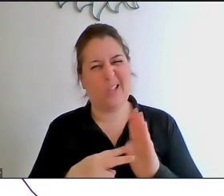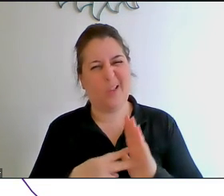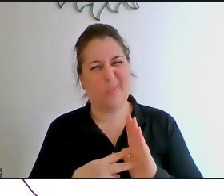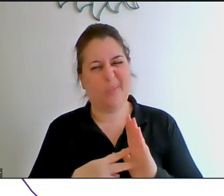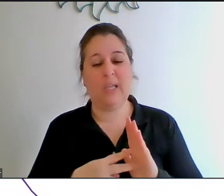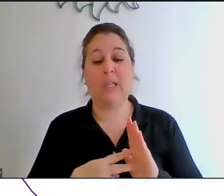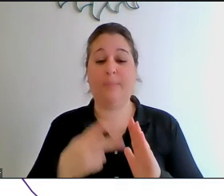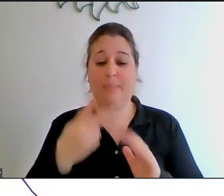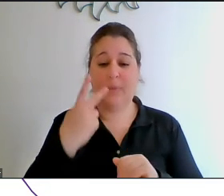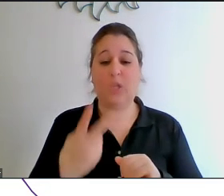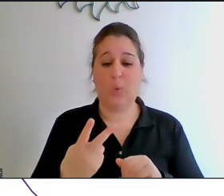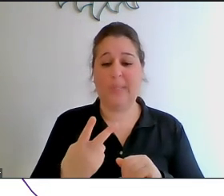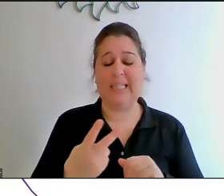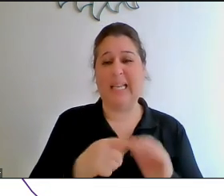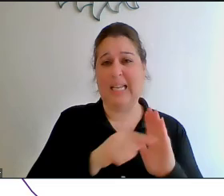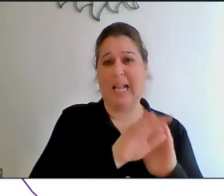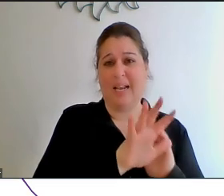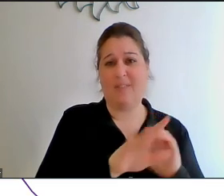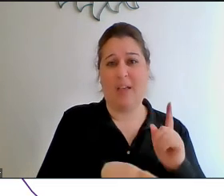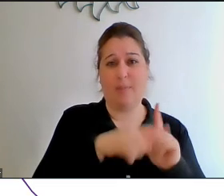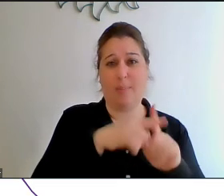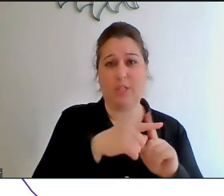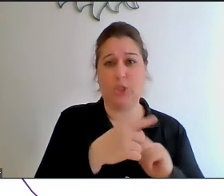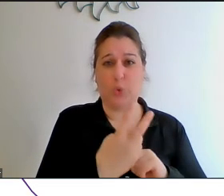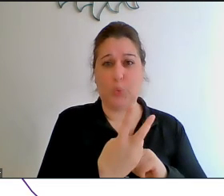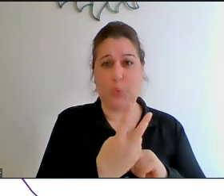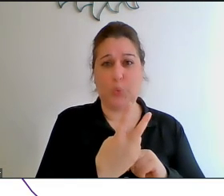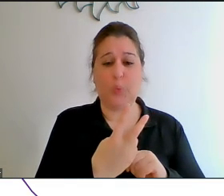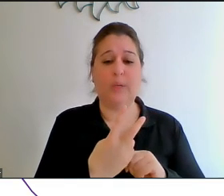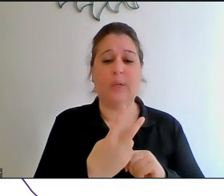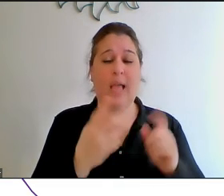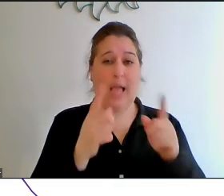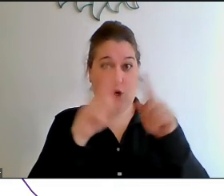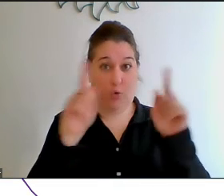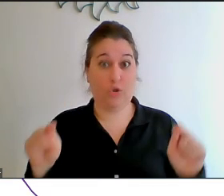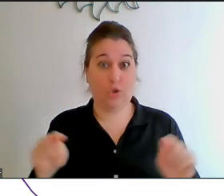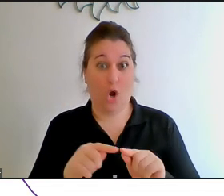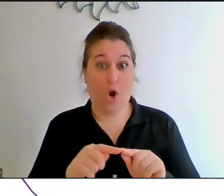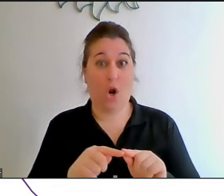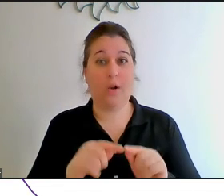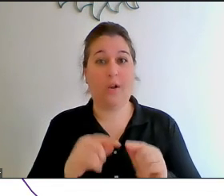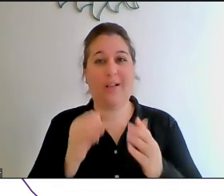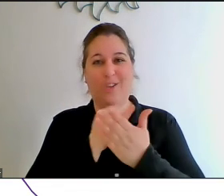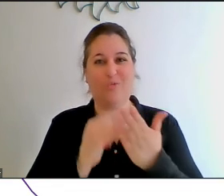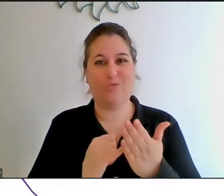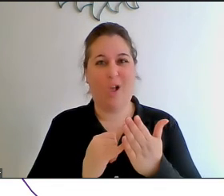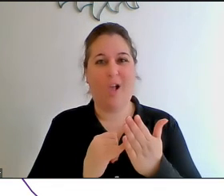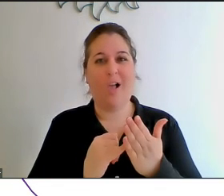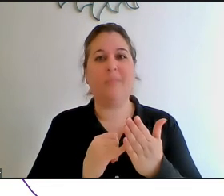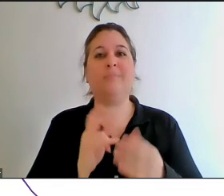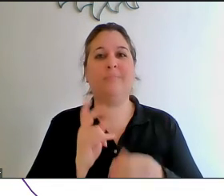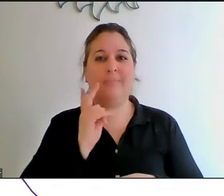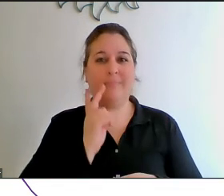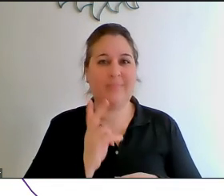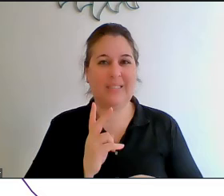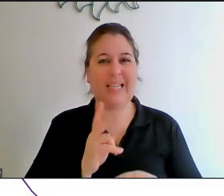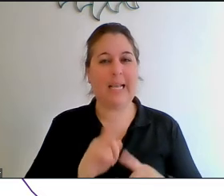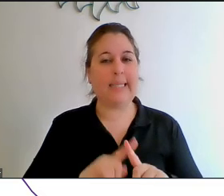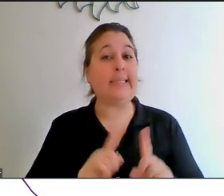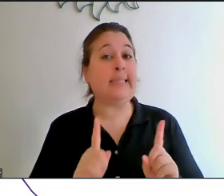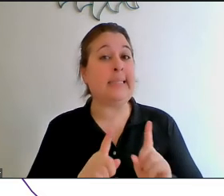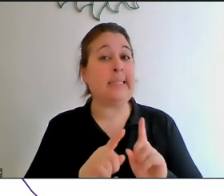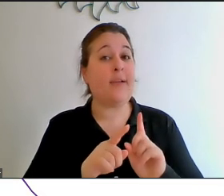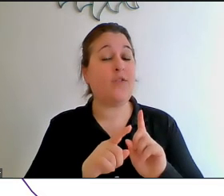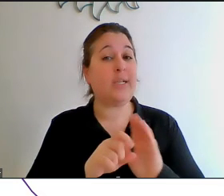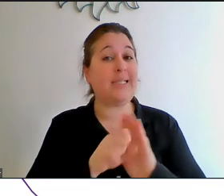5. And then 2 positives. Cancel, cancel. My answer is -3. Let's use the rules.